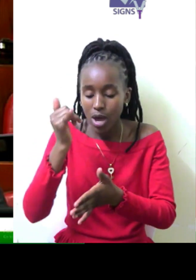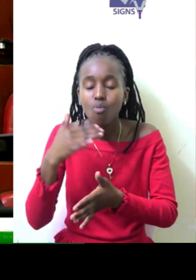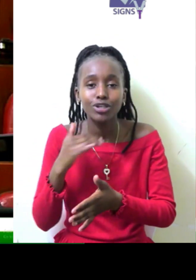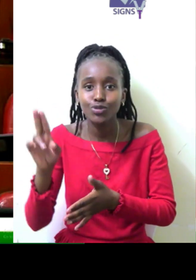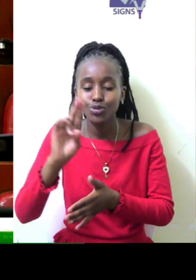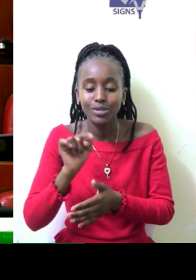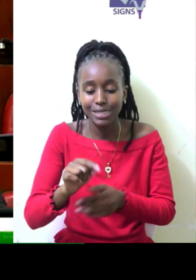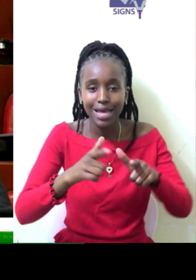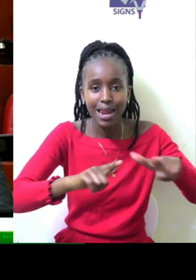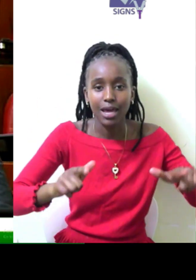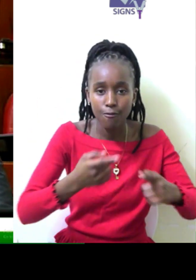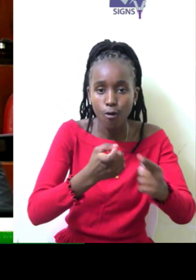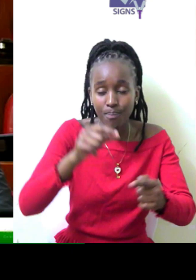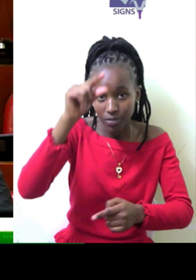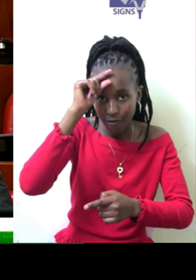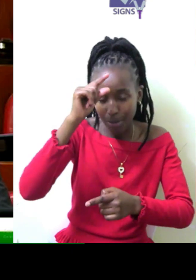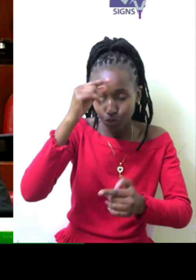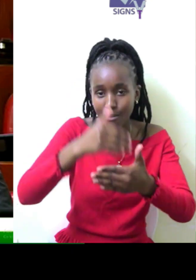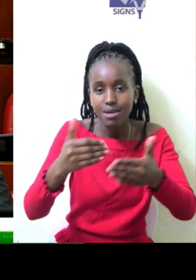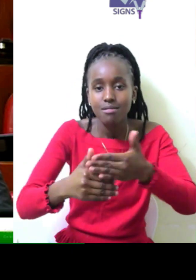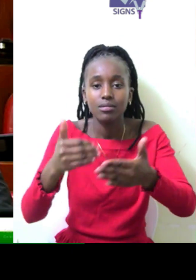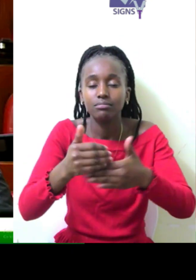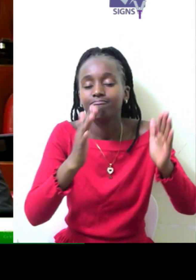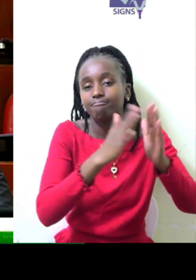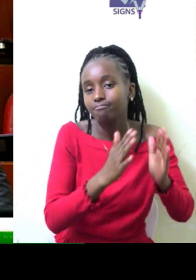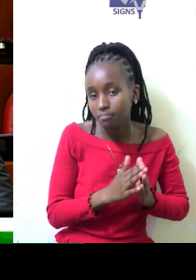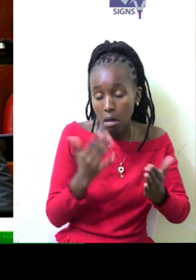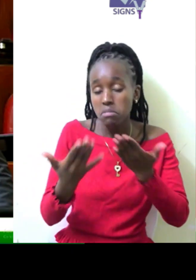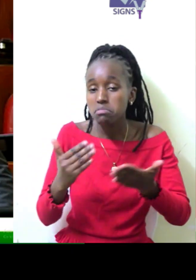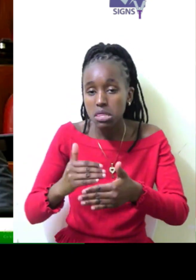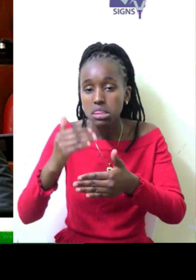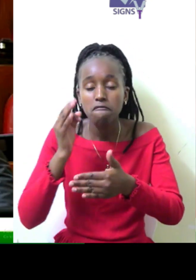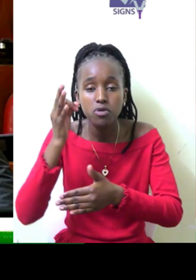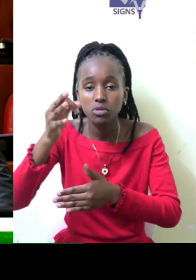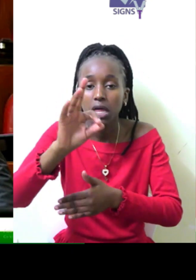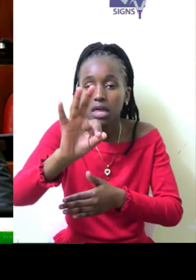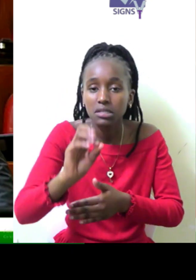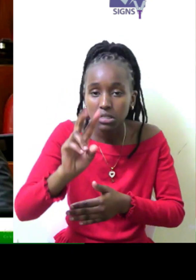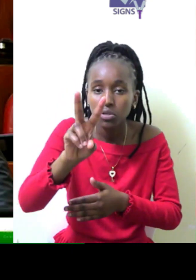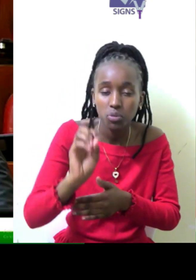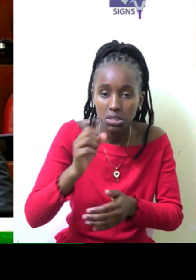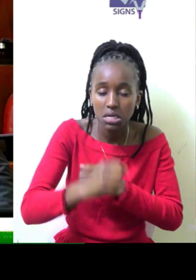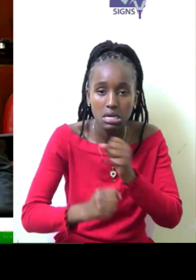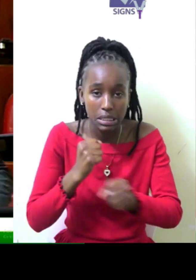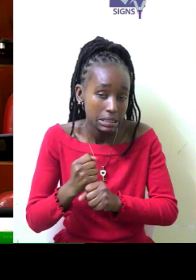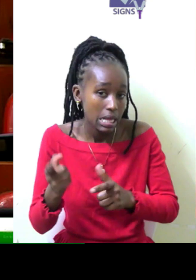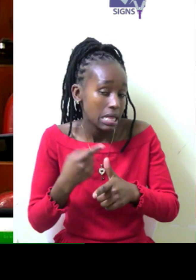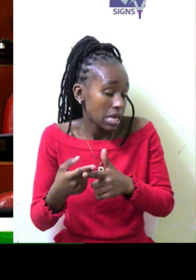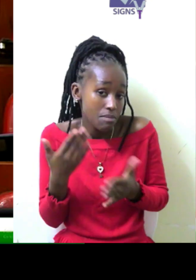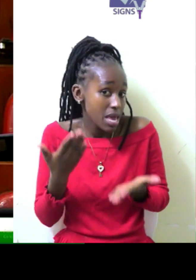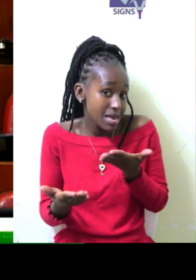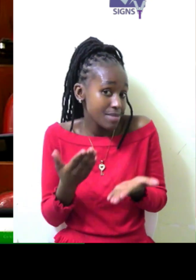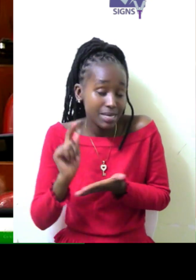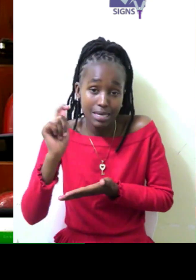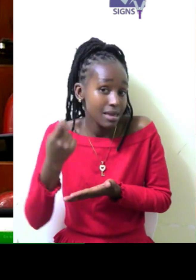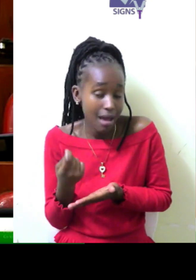as we think about today, in another 30 years or 20 or so, we'll need now to imagine the urbanization, because Kenya is